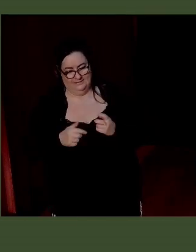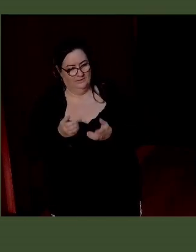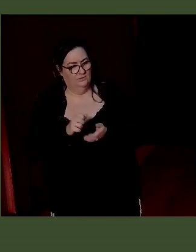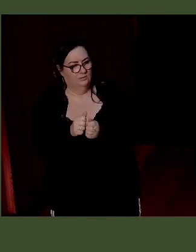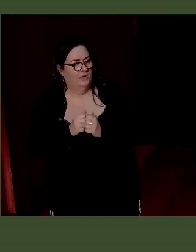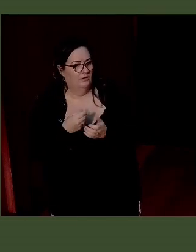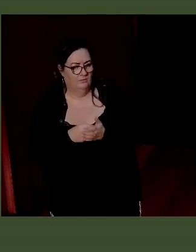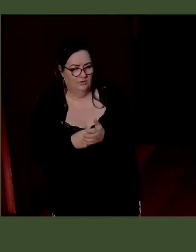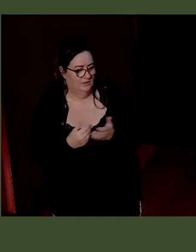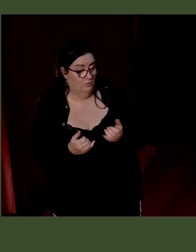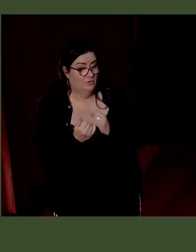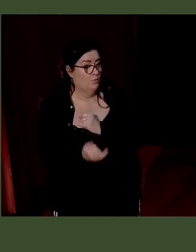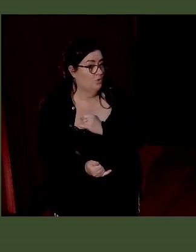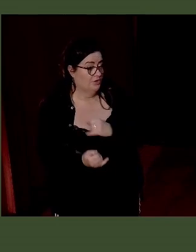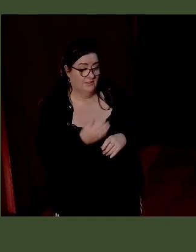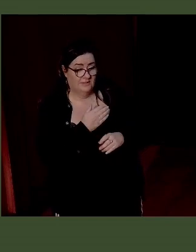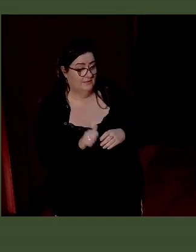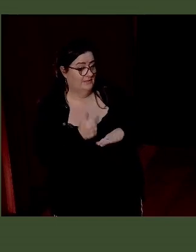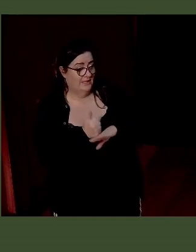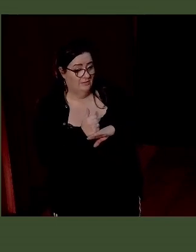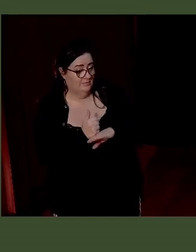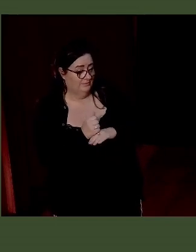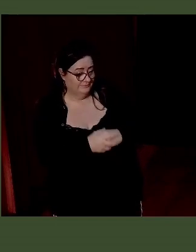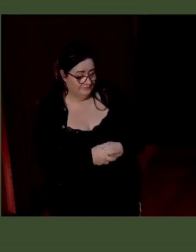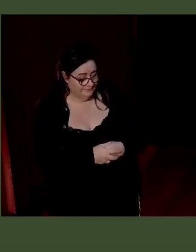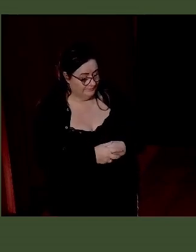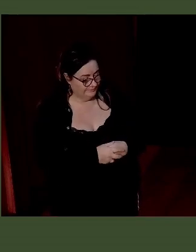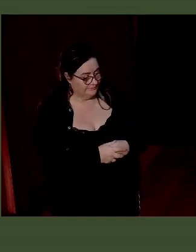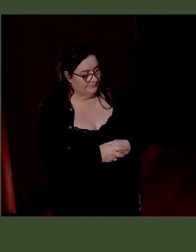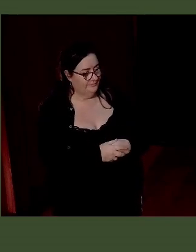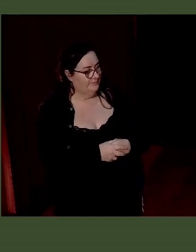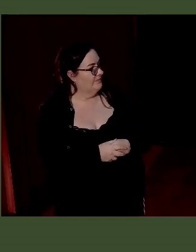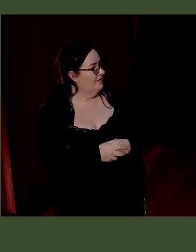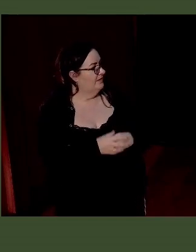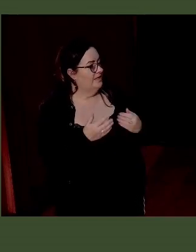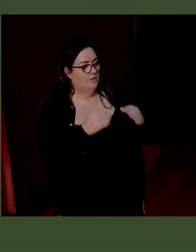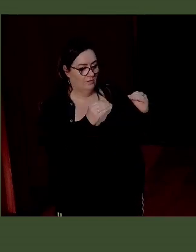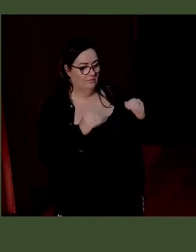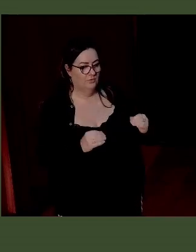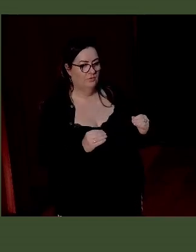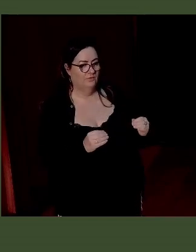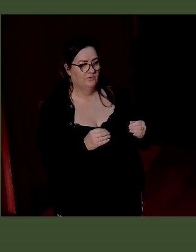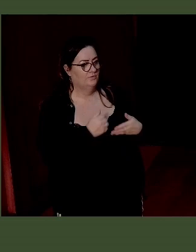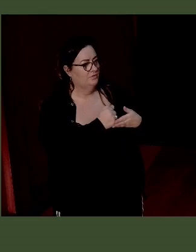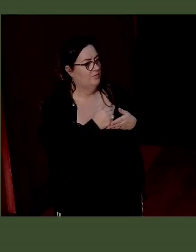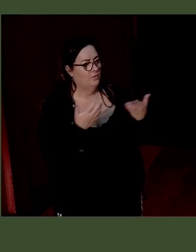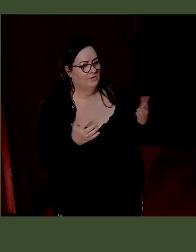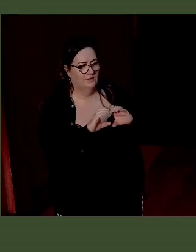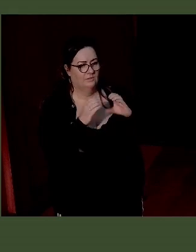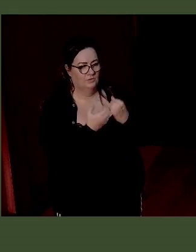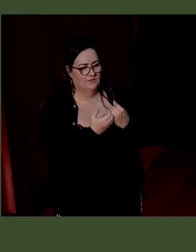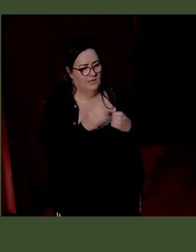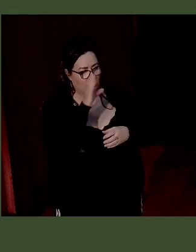at any stage since the foundation of the Local Government Board in 1872. I'm now going to move on to support in the